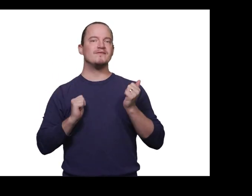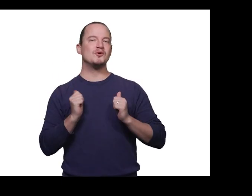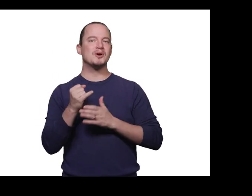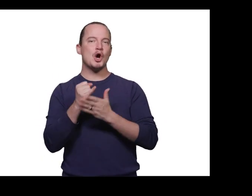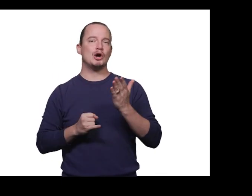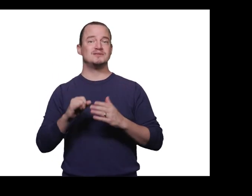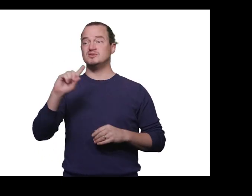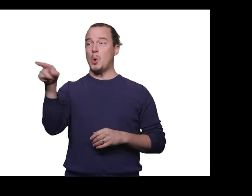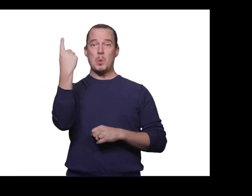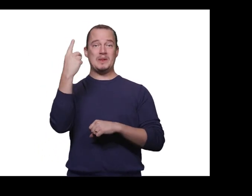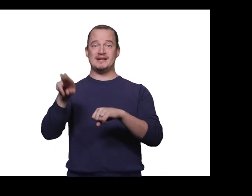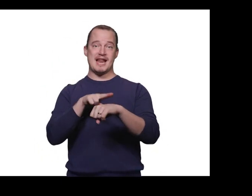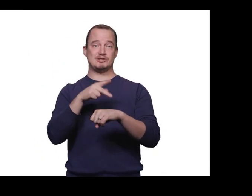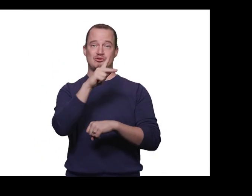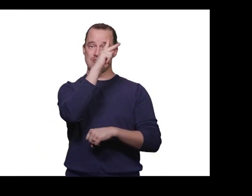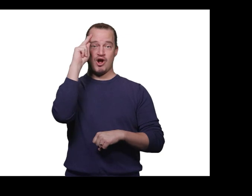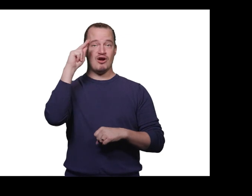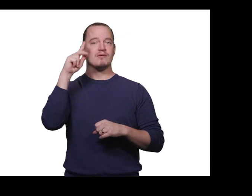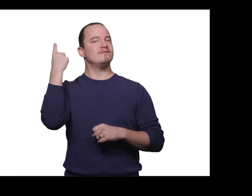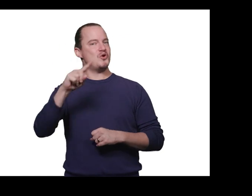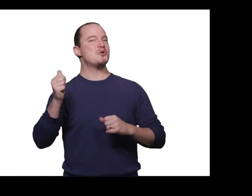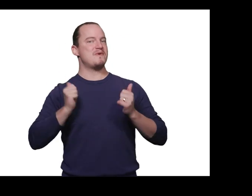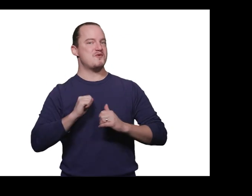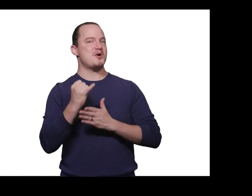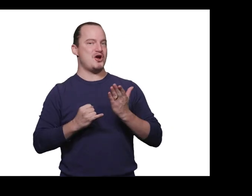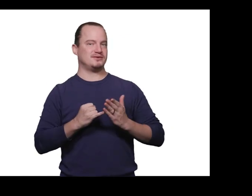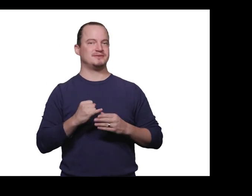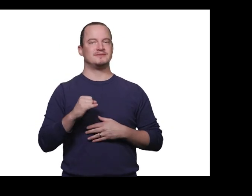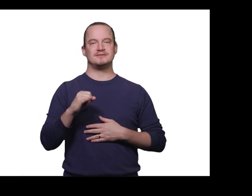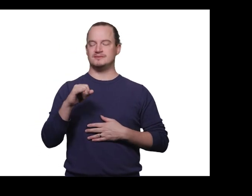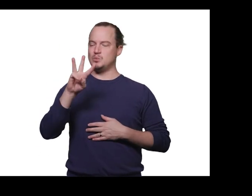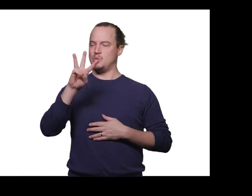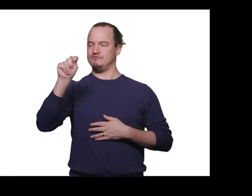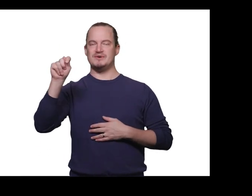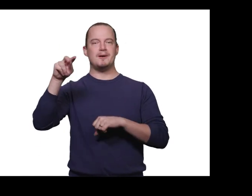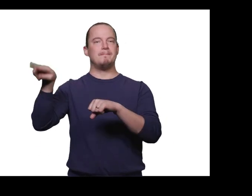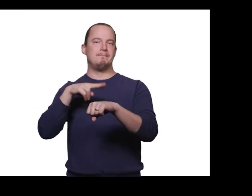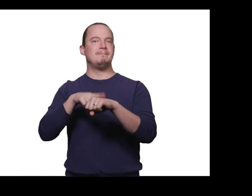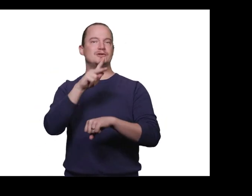located in the only national park for the performing arts in the United States, Wolf Trap National Park.